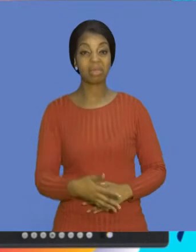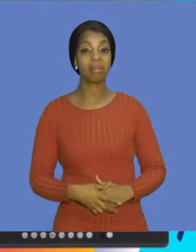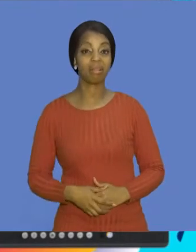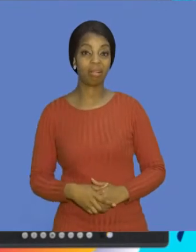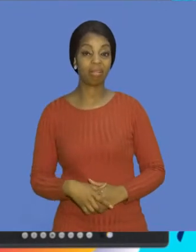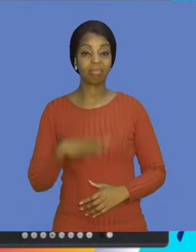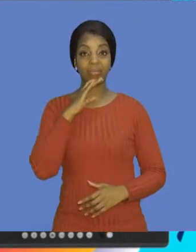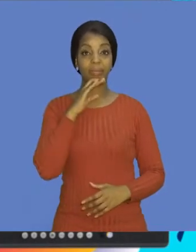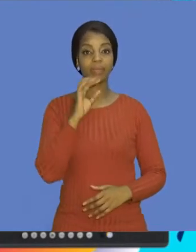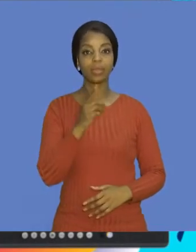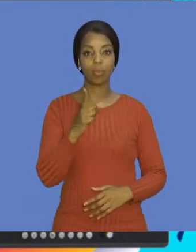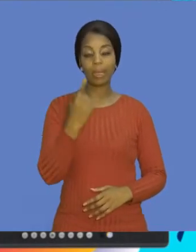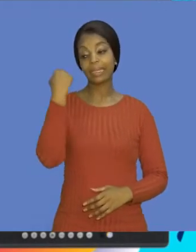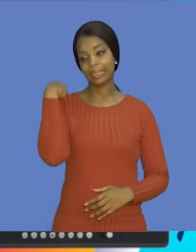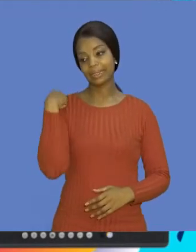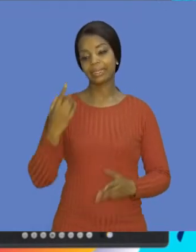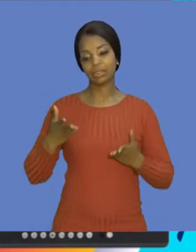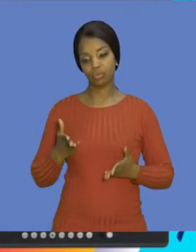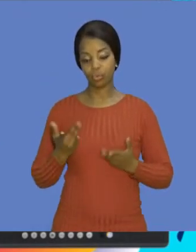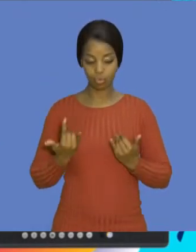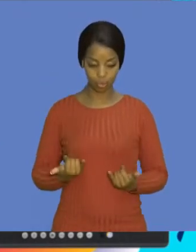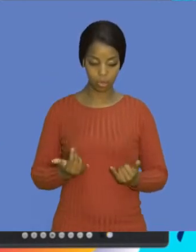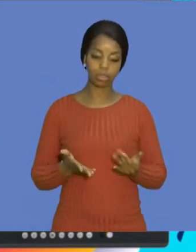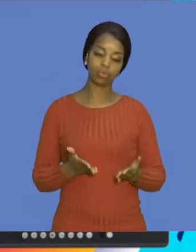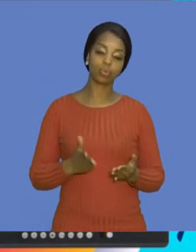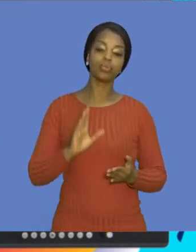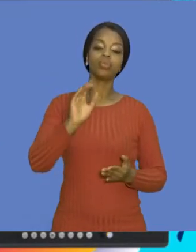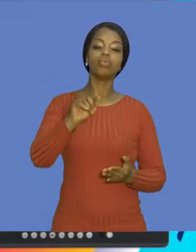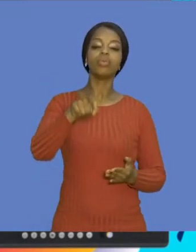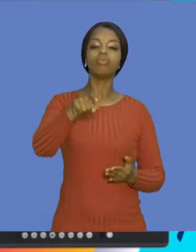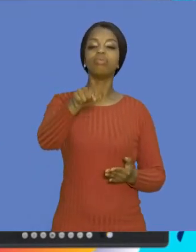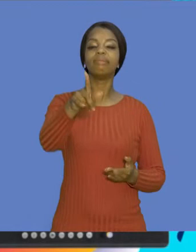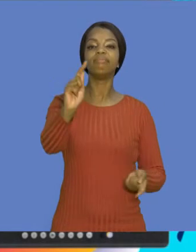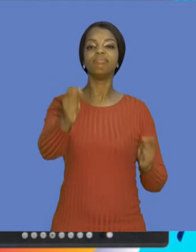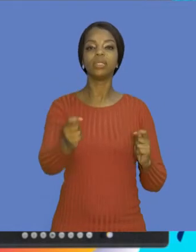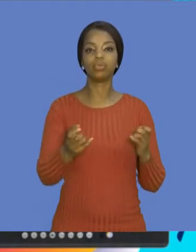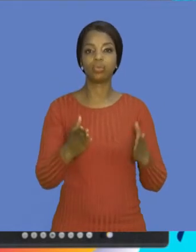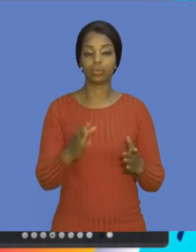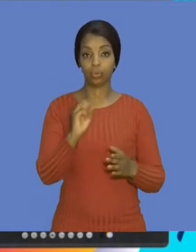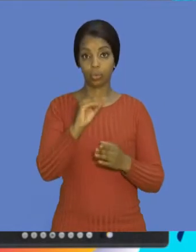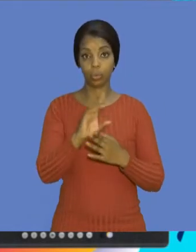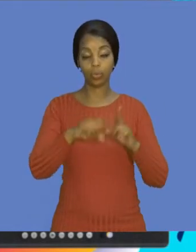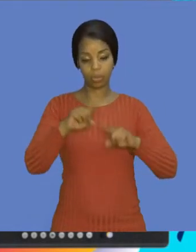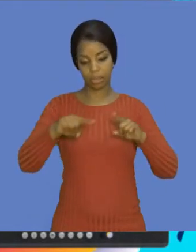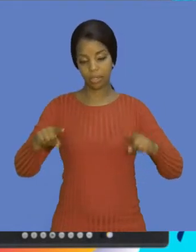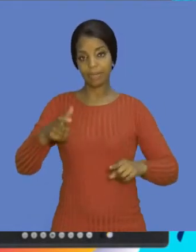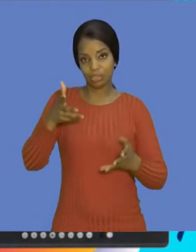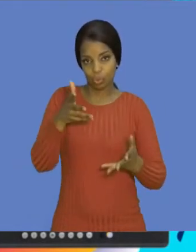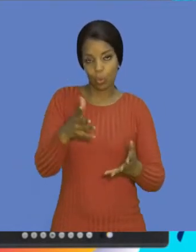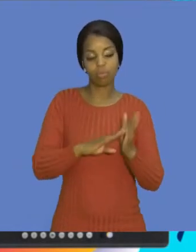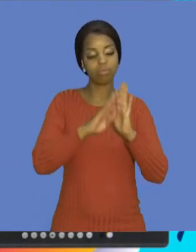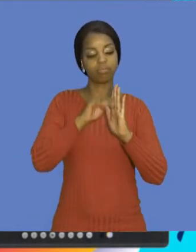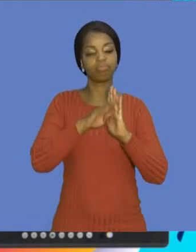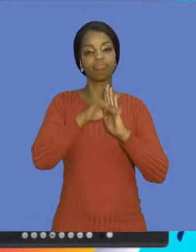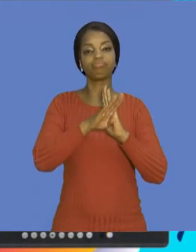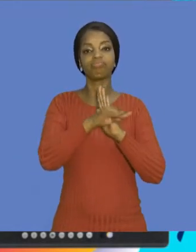this, today it's that, tomorrow it will be this. So you see, the differences there is what inflation is all about. Similarly